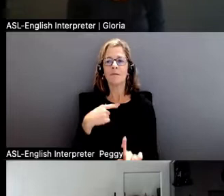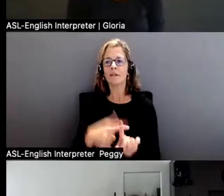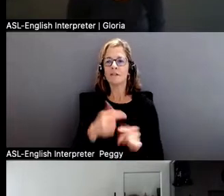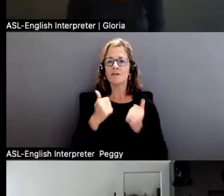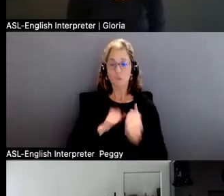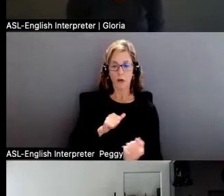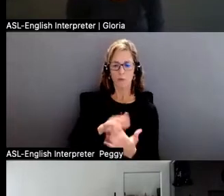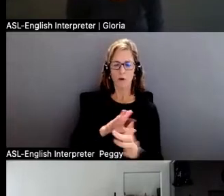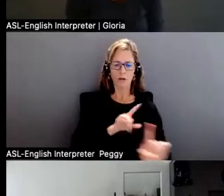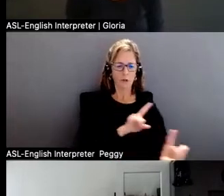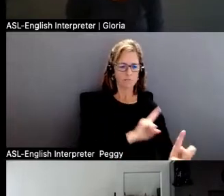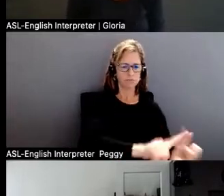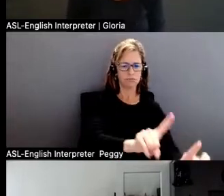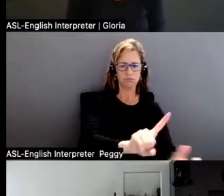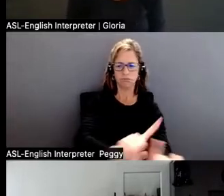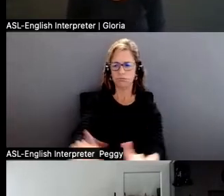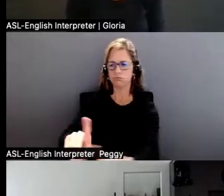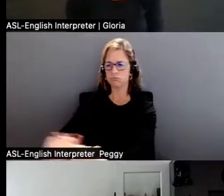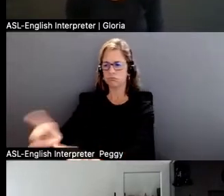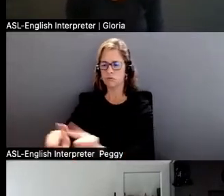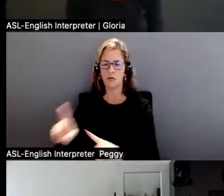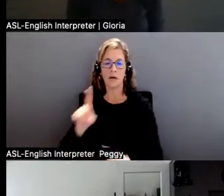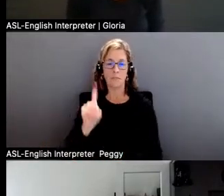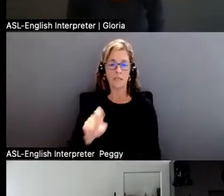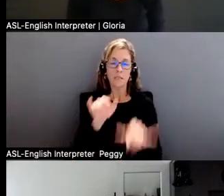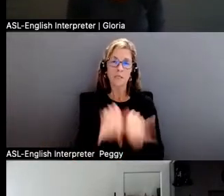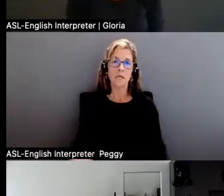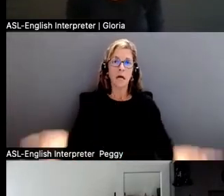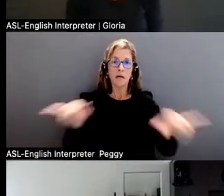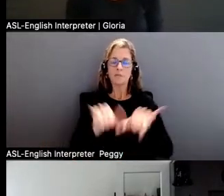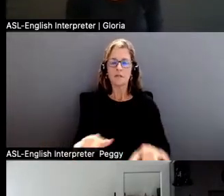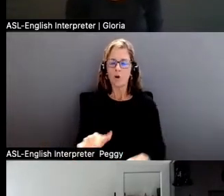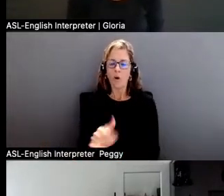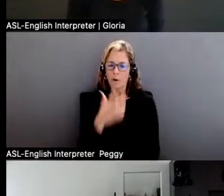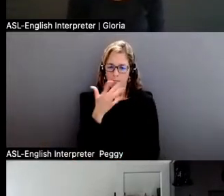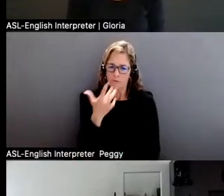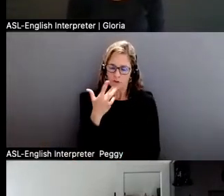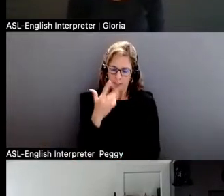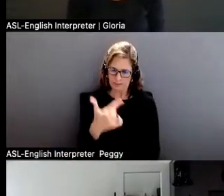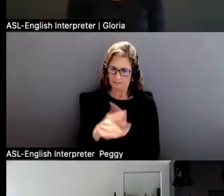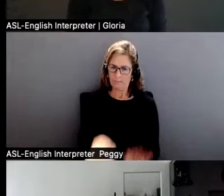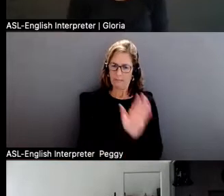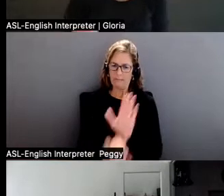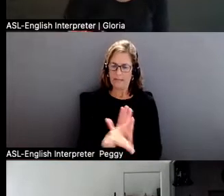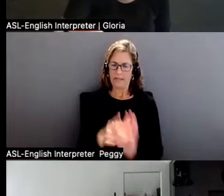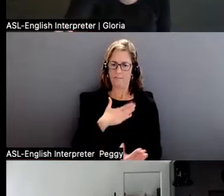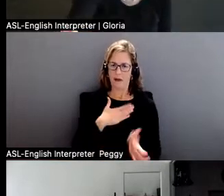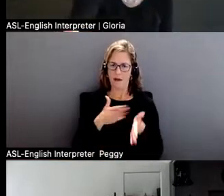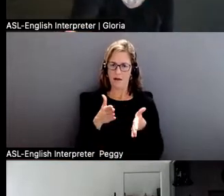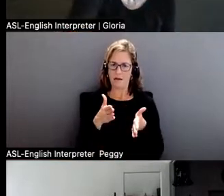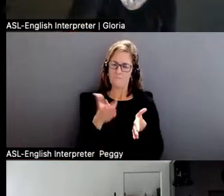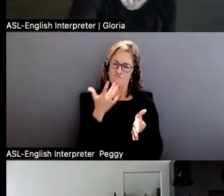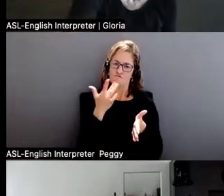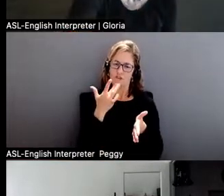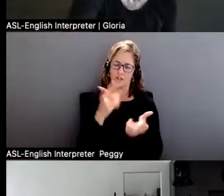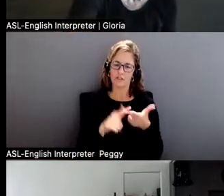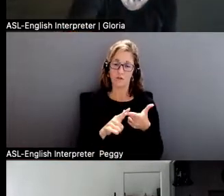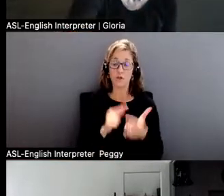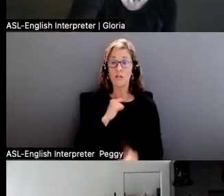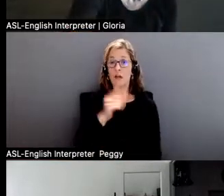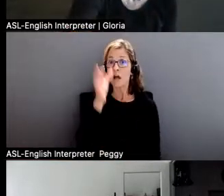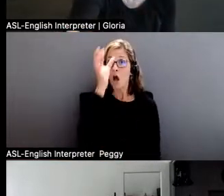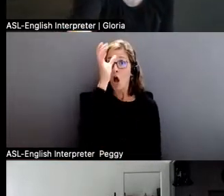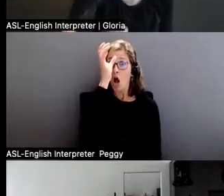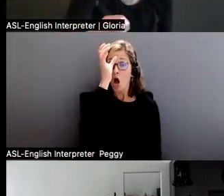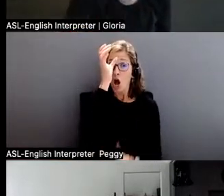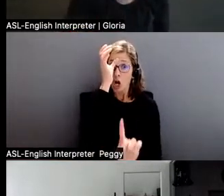can choose the way that appeals to them the most. I mean, at the end of the day, does it really matter whether the concept that a teacher is